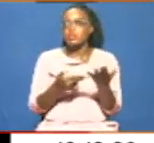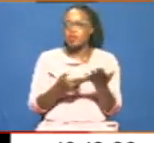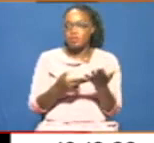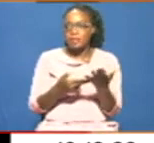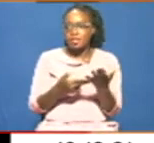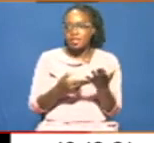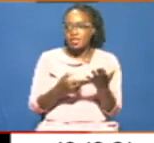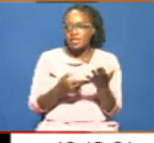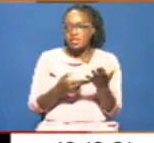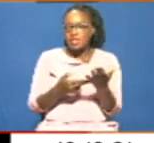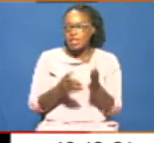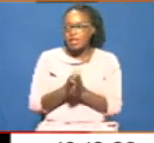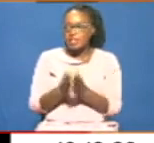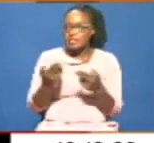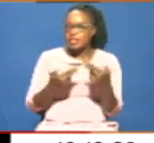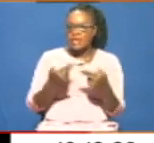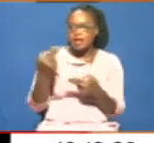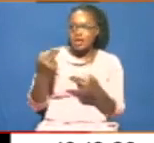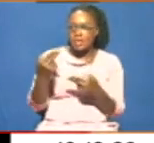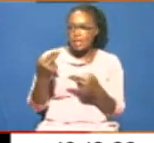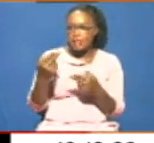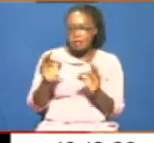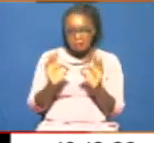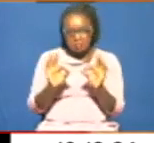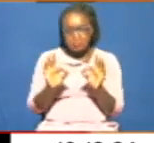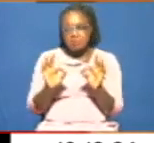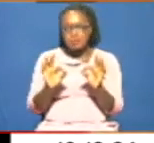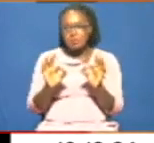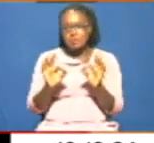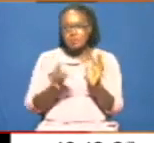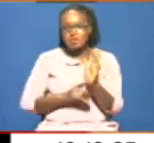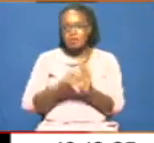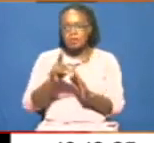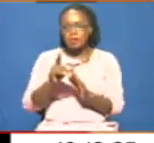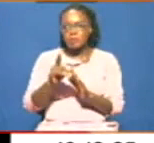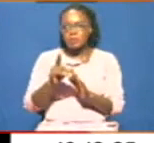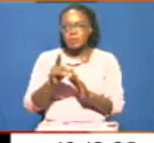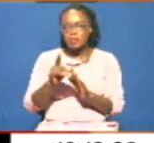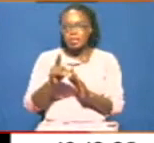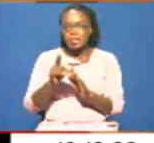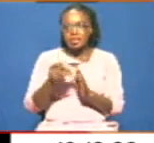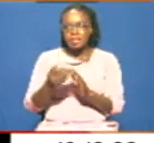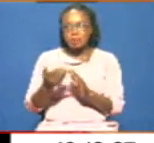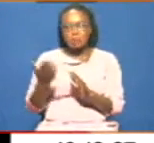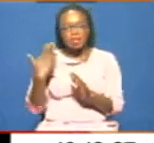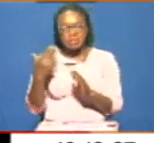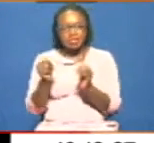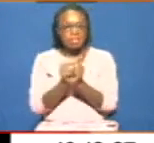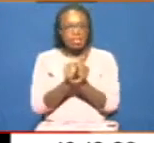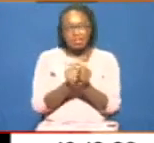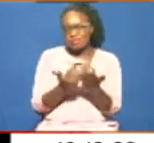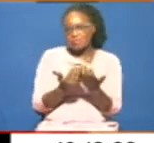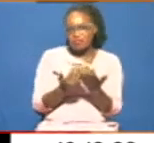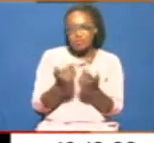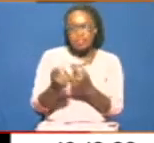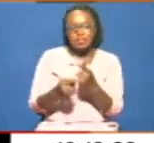are higher tiers of cook stoves that have been developed over the last one decade or so is when the